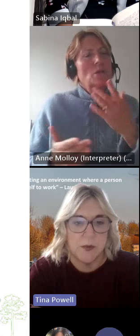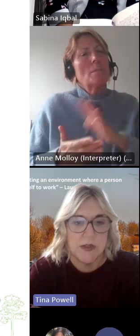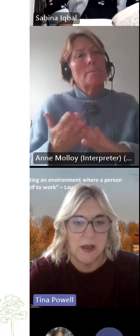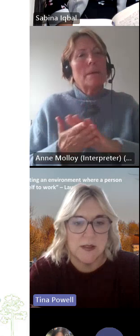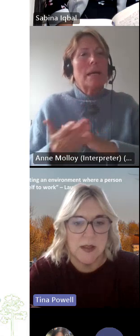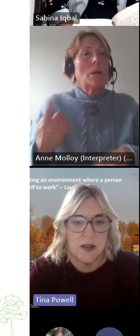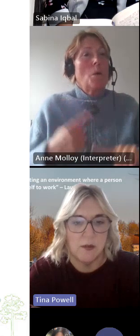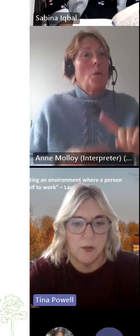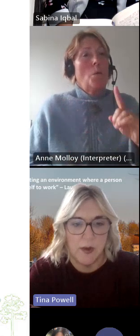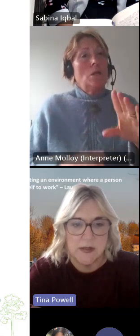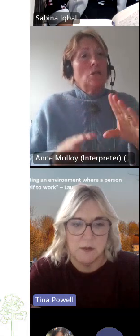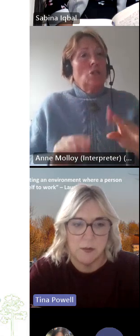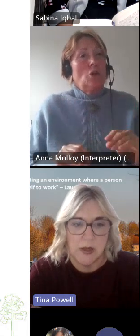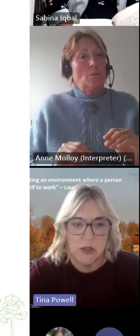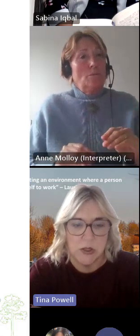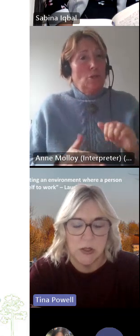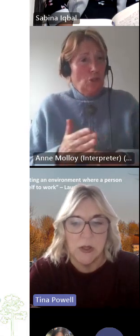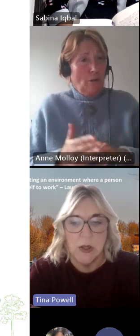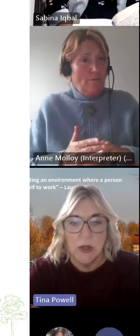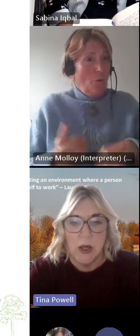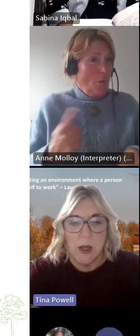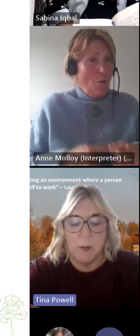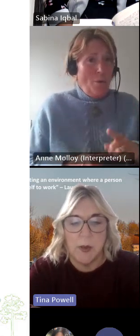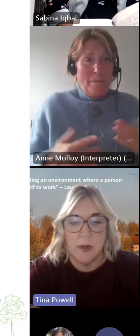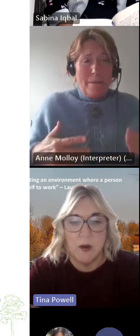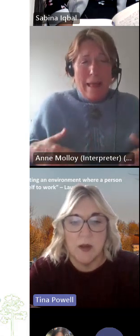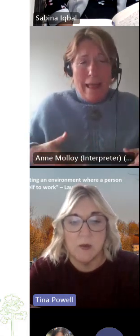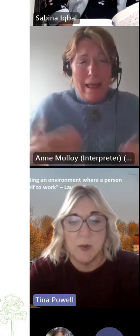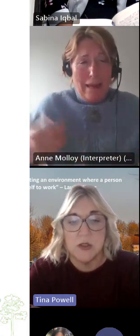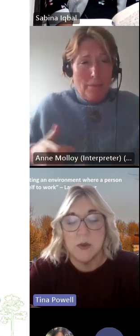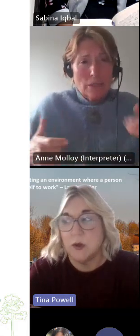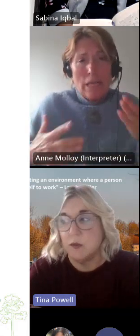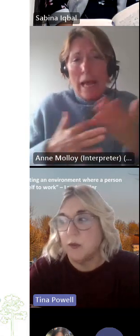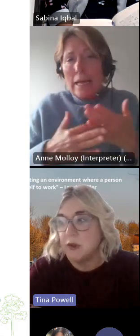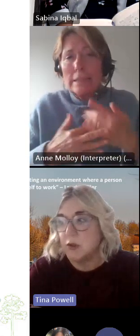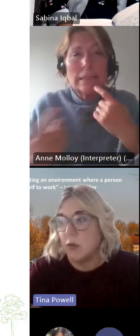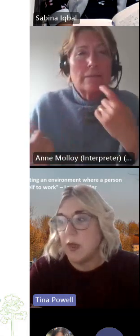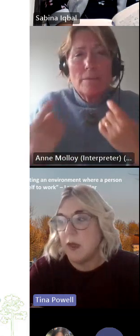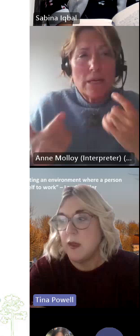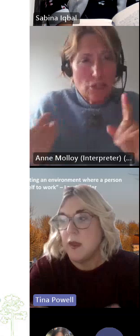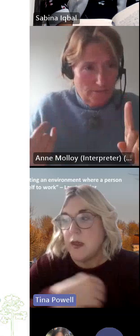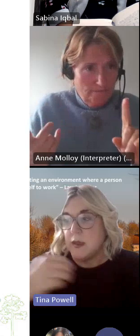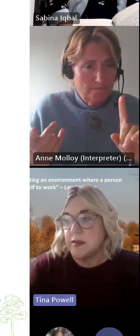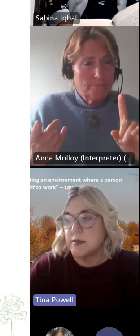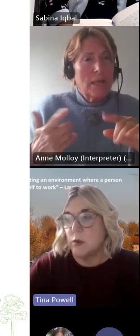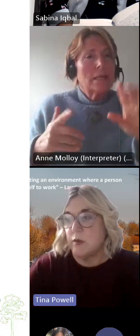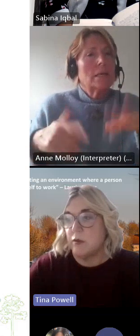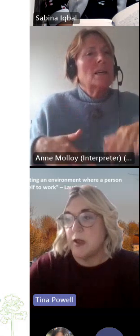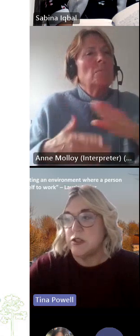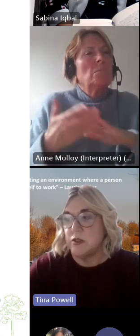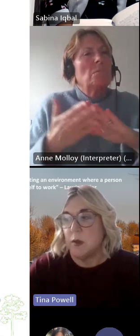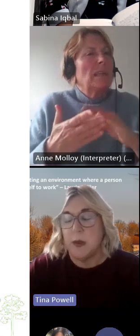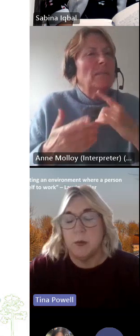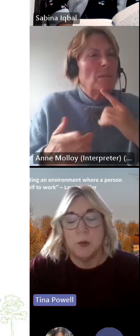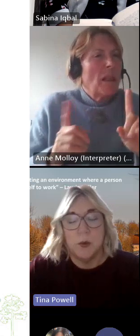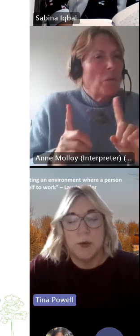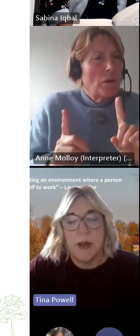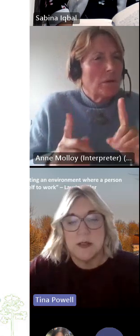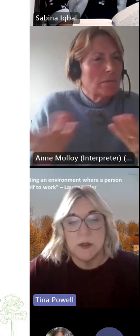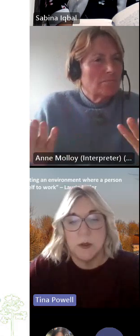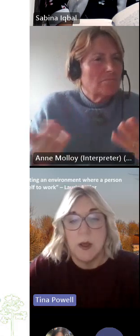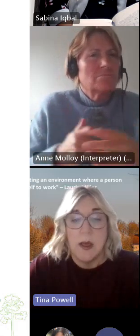to be able to access and find information. And the kind of information that you can find on there is sort of information that